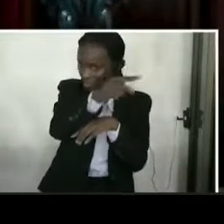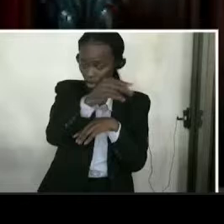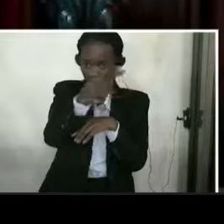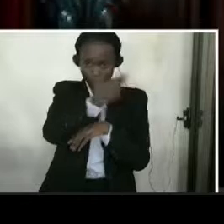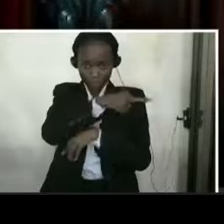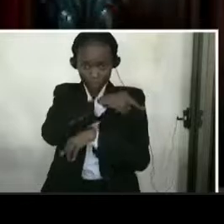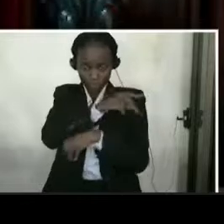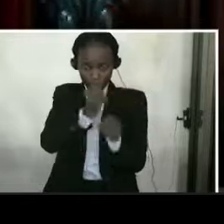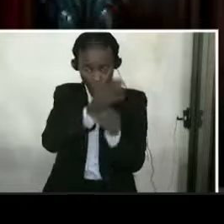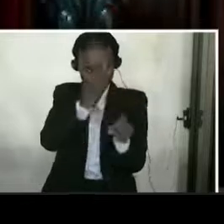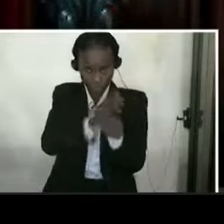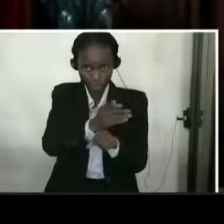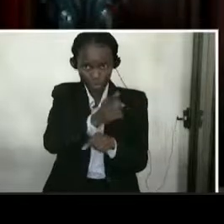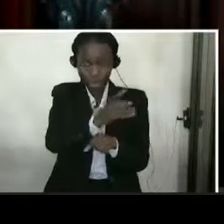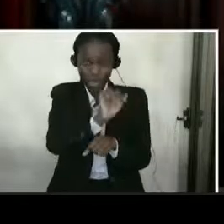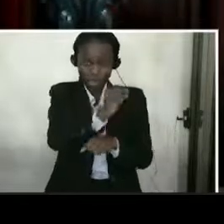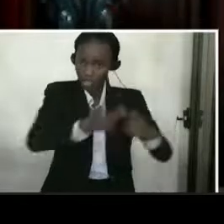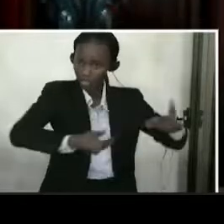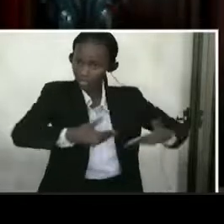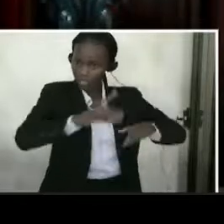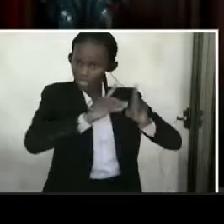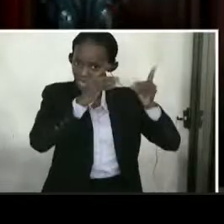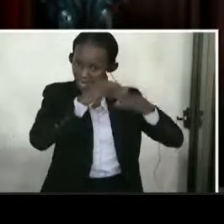at maximum level.